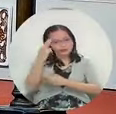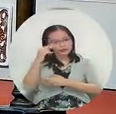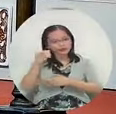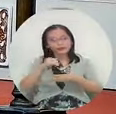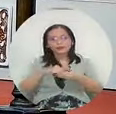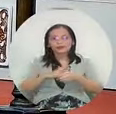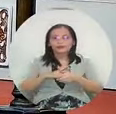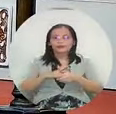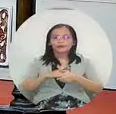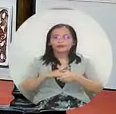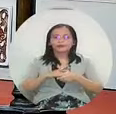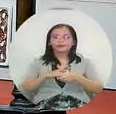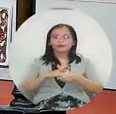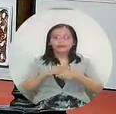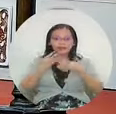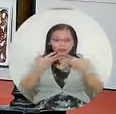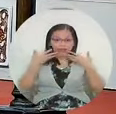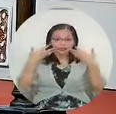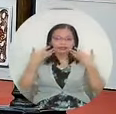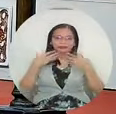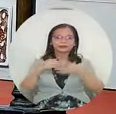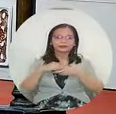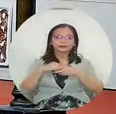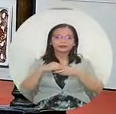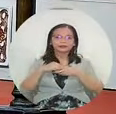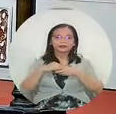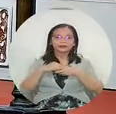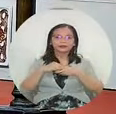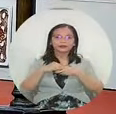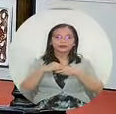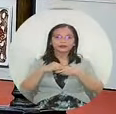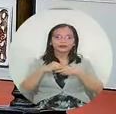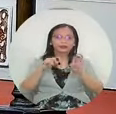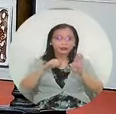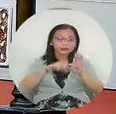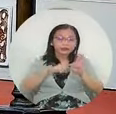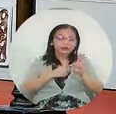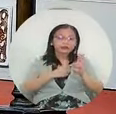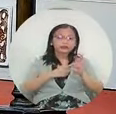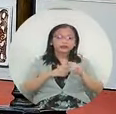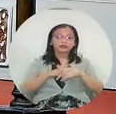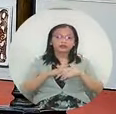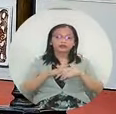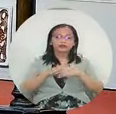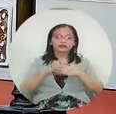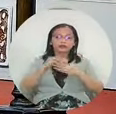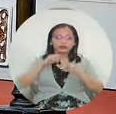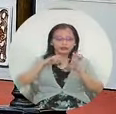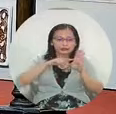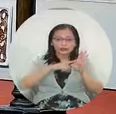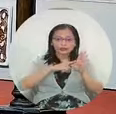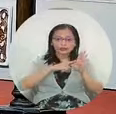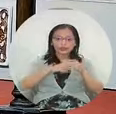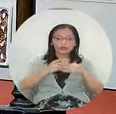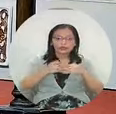Sometimes that you start with that and you have a conversation and you win somebody to Jesus Christ.